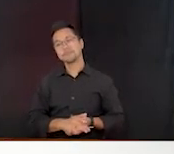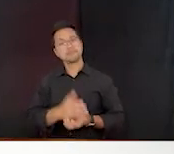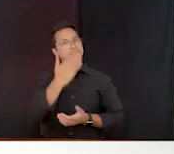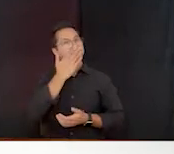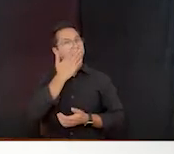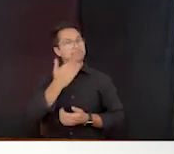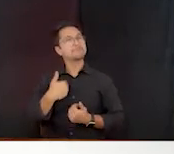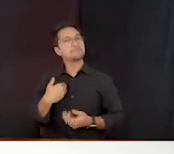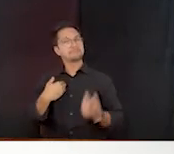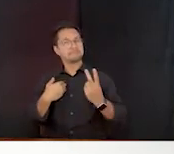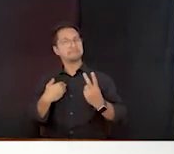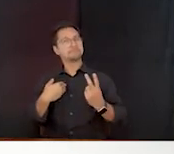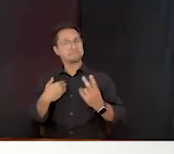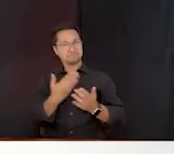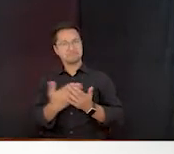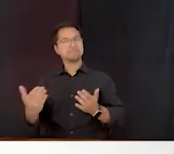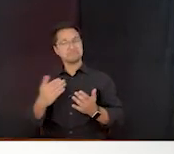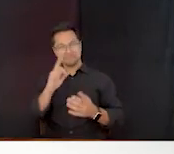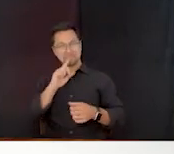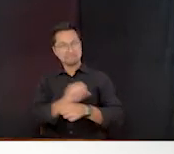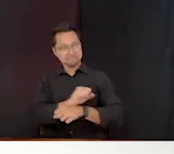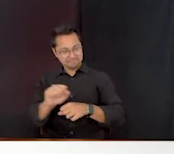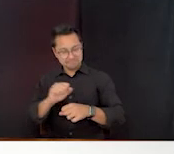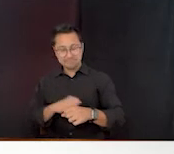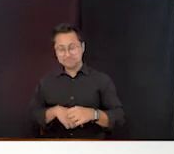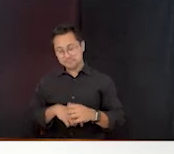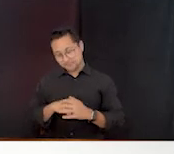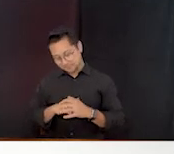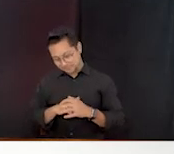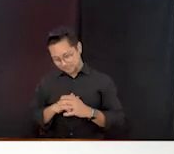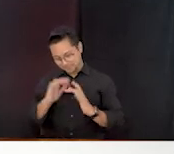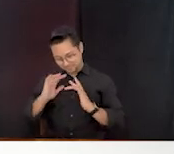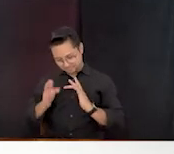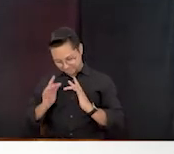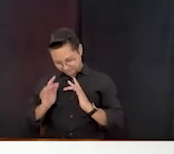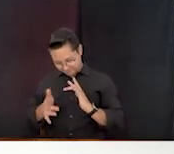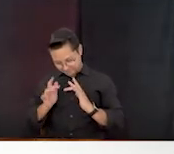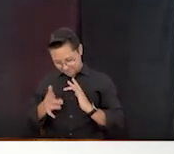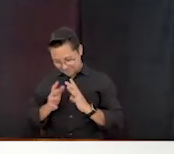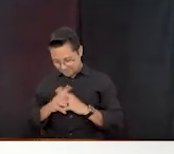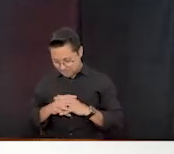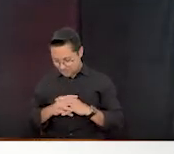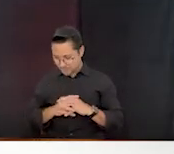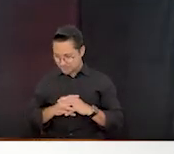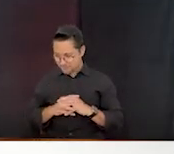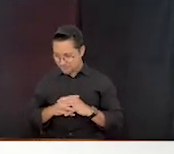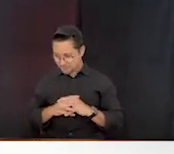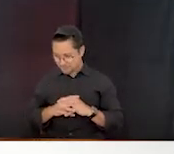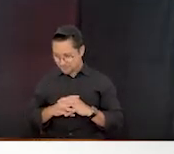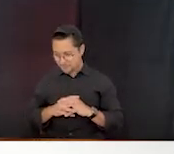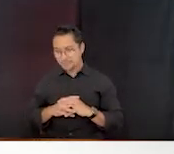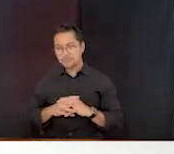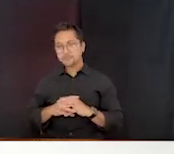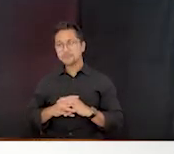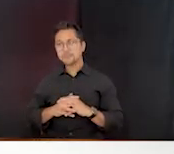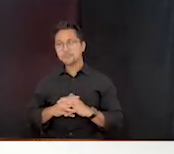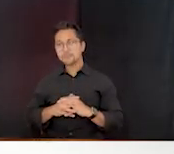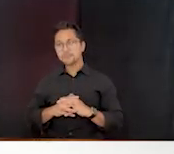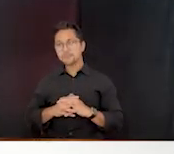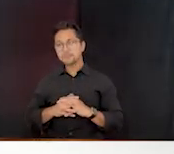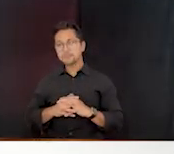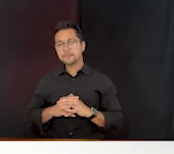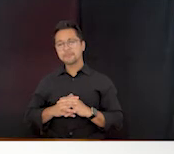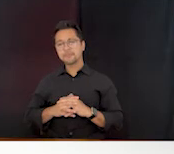I have two takeaways actually. Into each other. That is key, and that there's